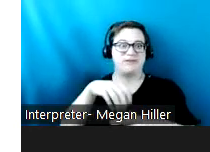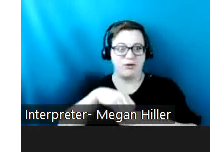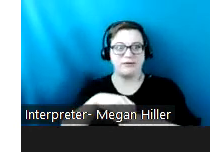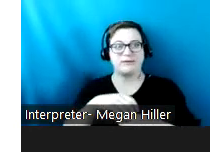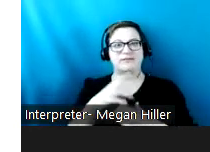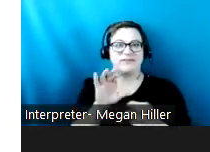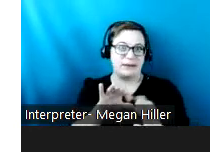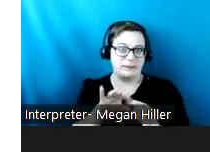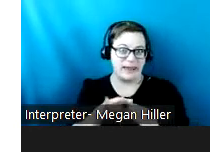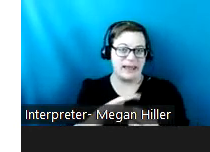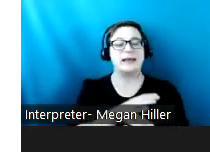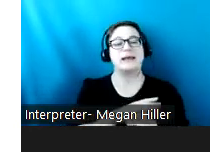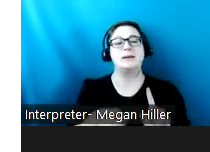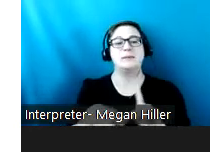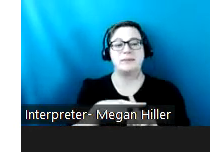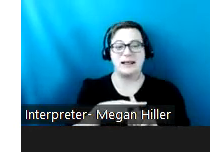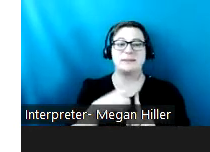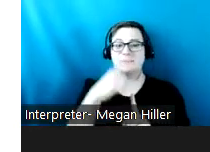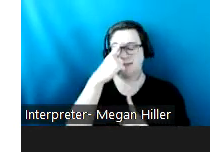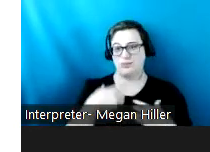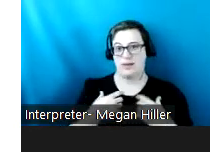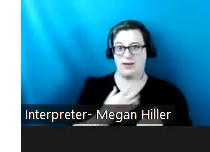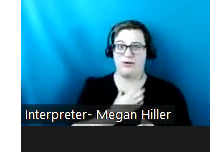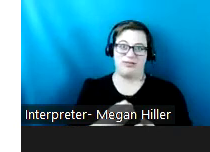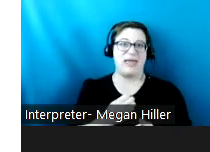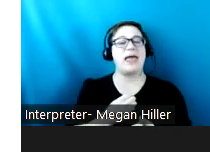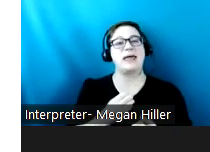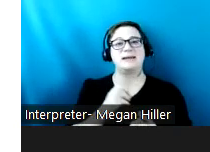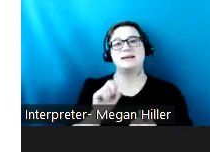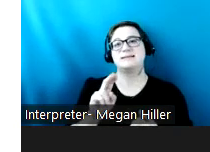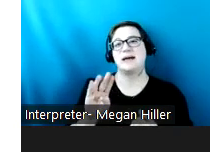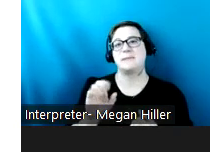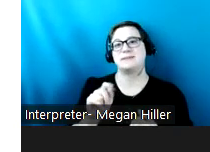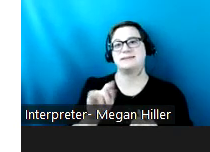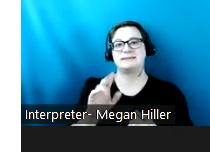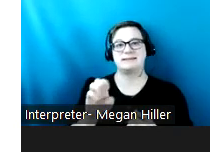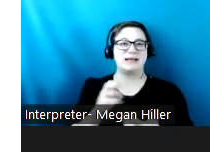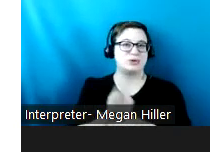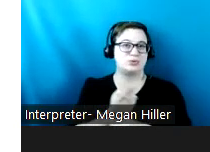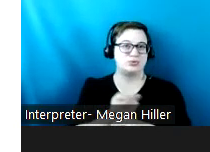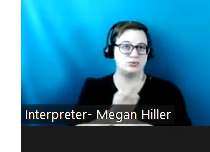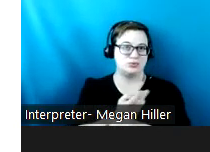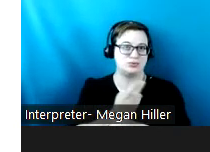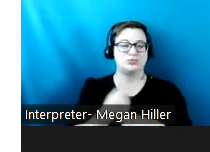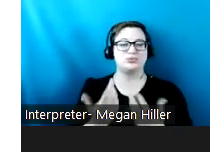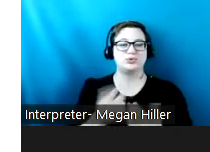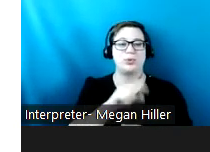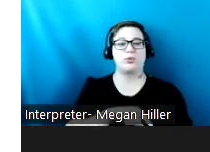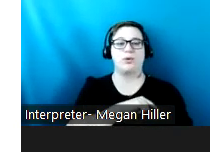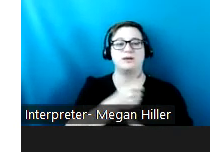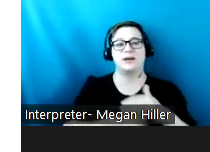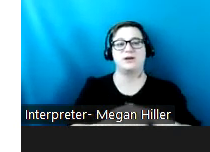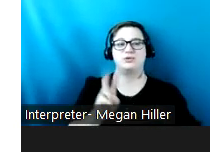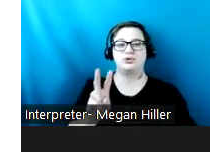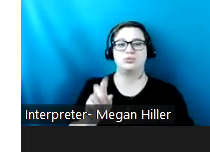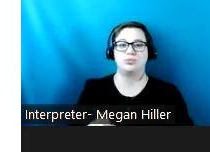and substance use. And so one of the things is personnel meeting qualifications under part